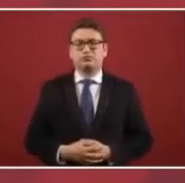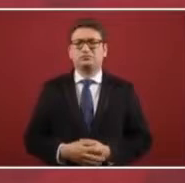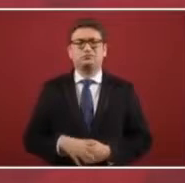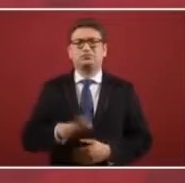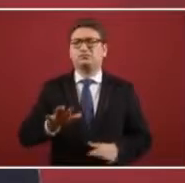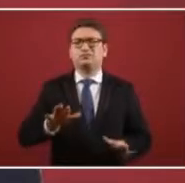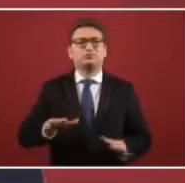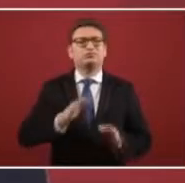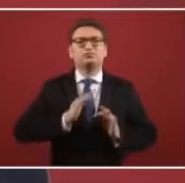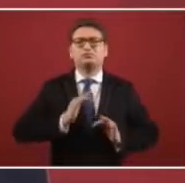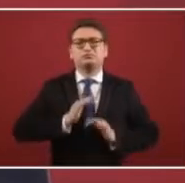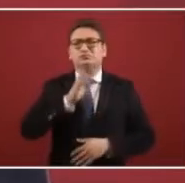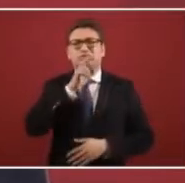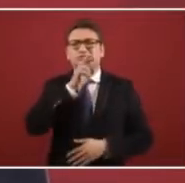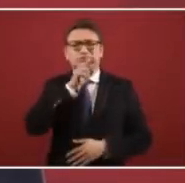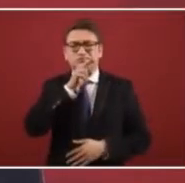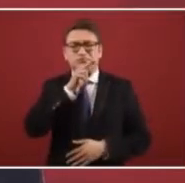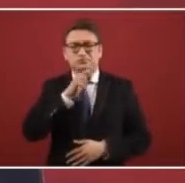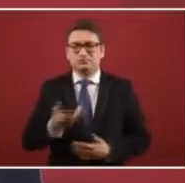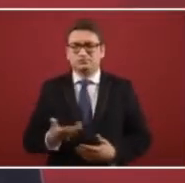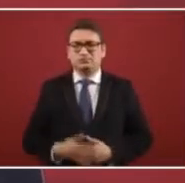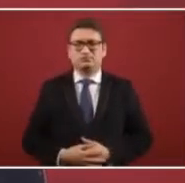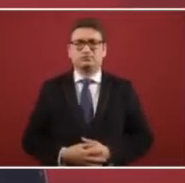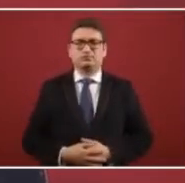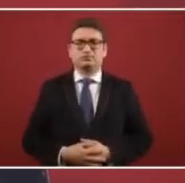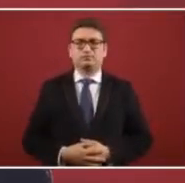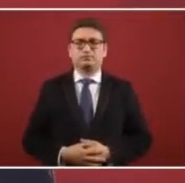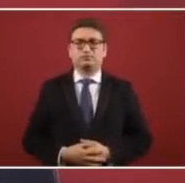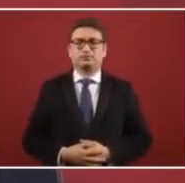No, don't worry about it.